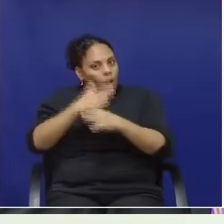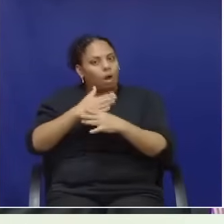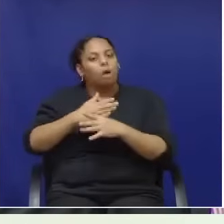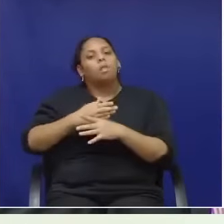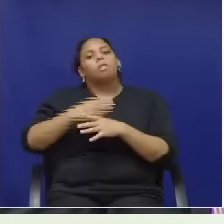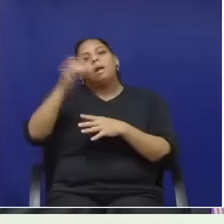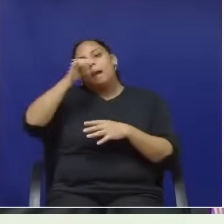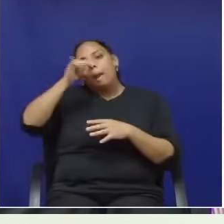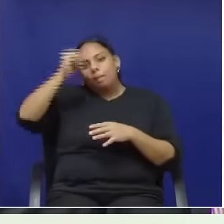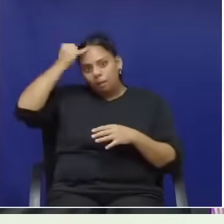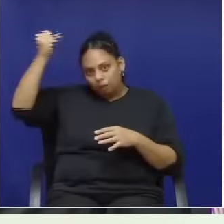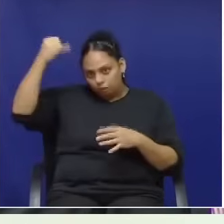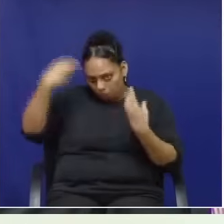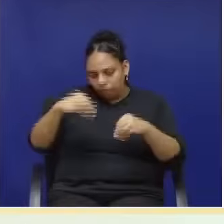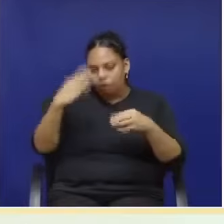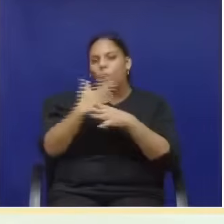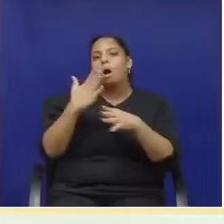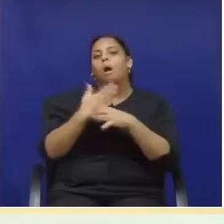Deputy Speaker.